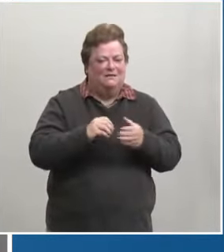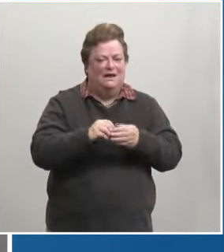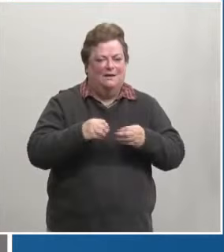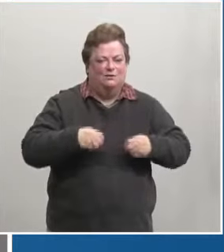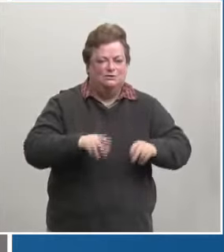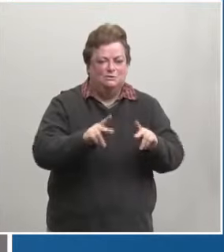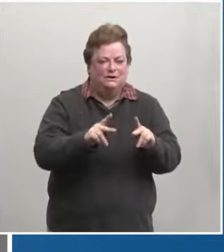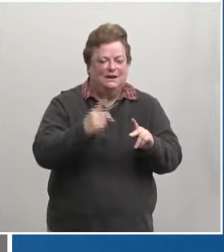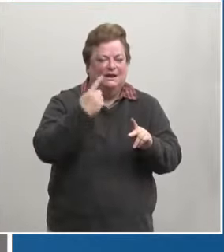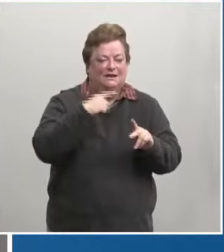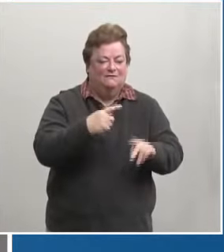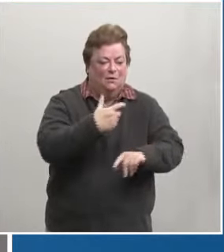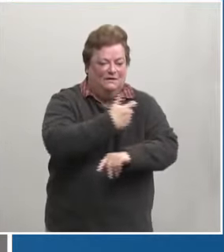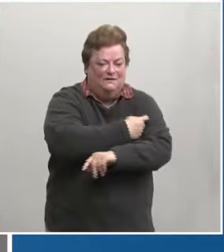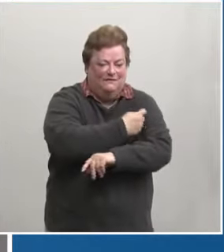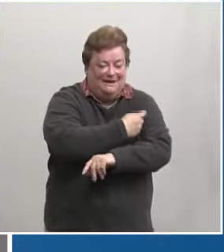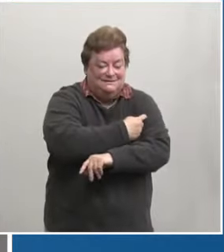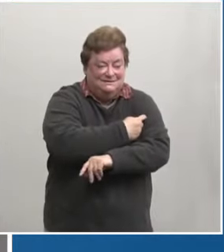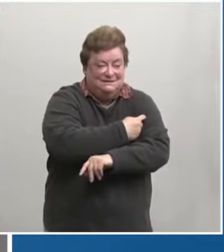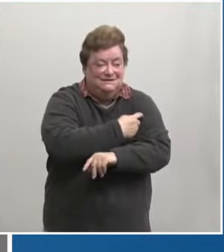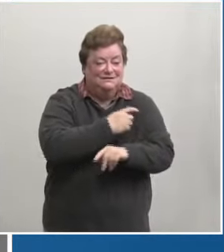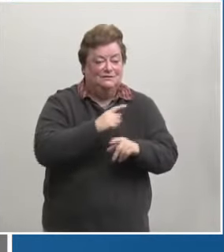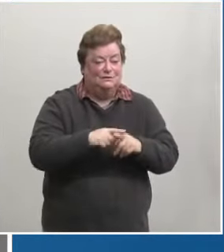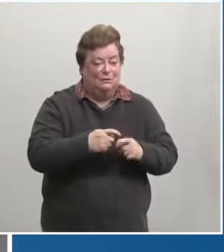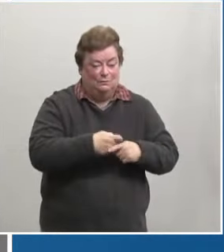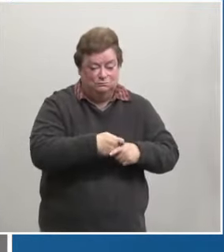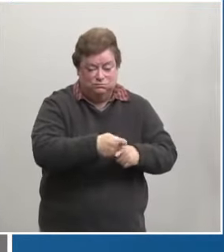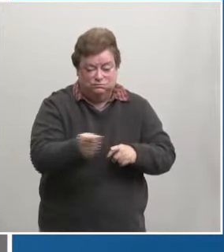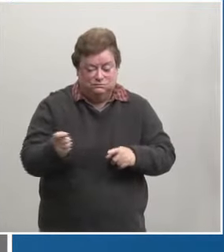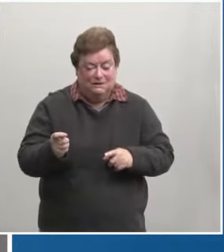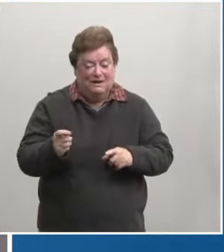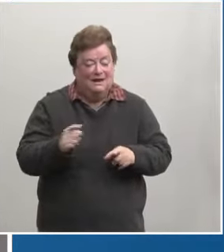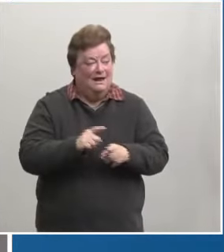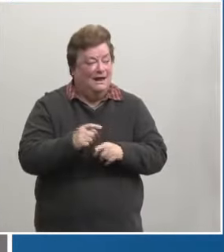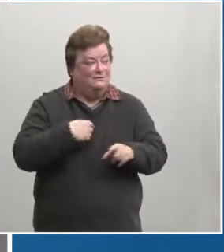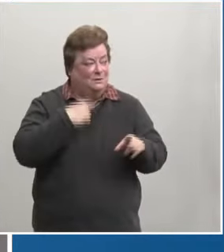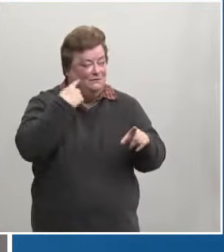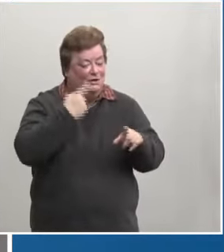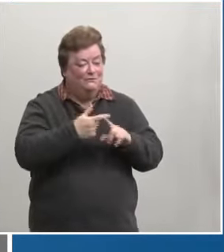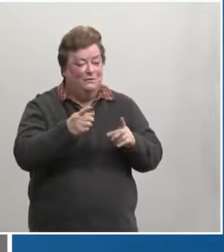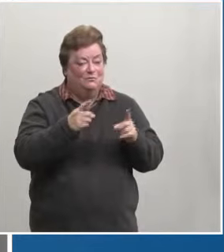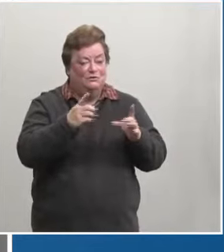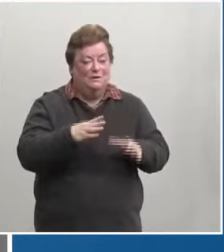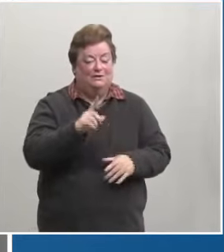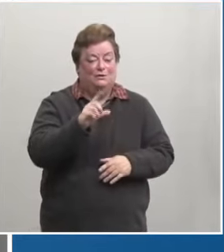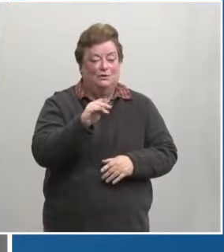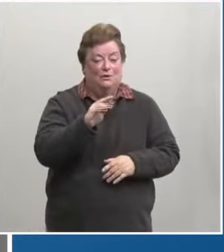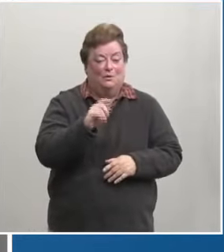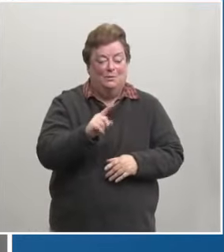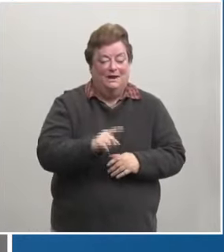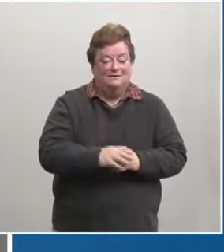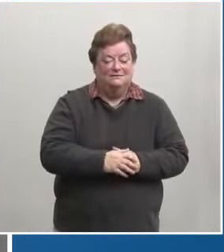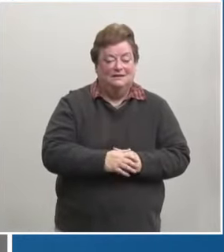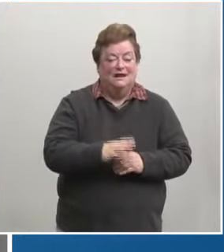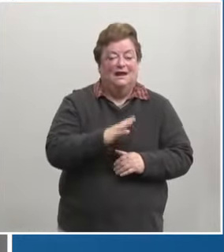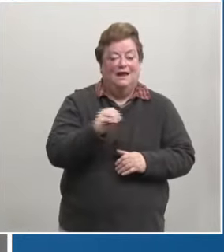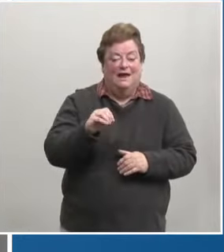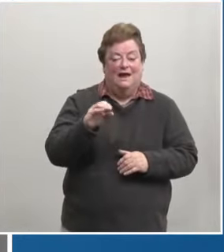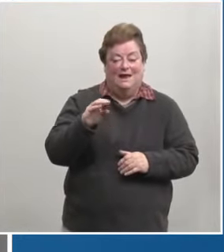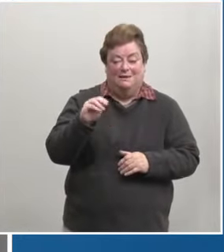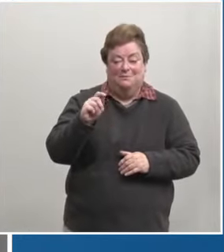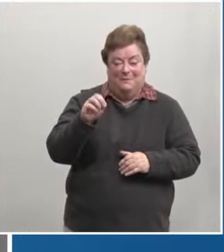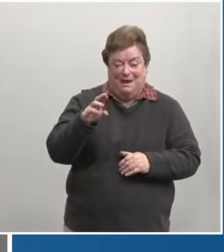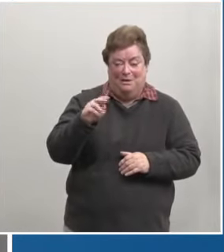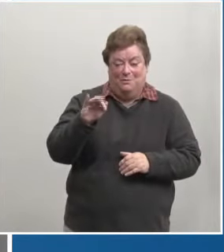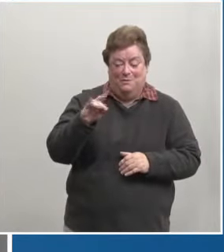opportunity for vaccines to now be delivered, as we heard Director Lopez talk about and Mayor Baird